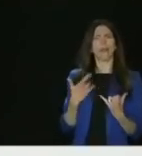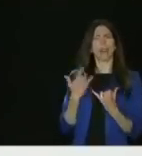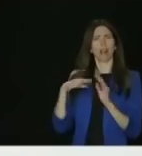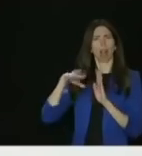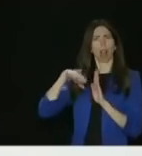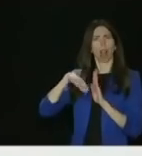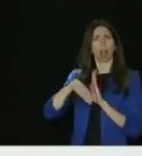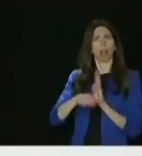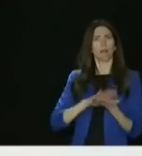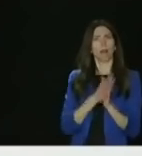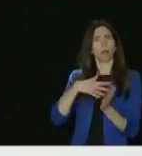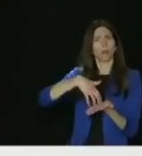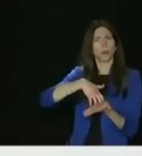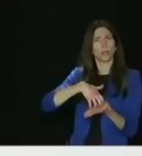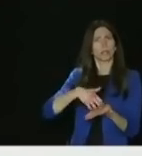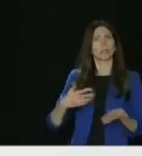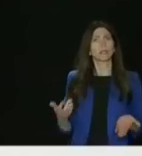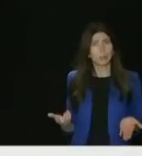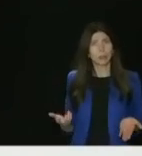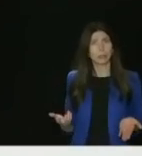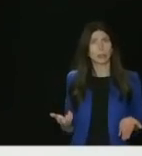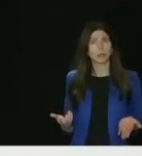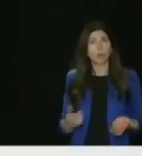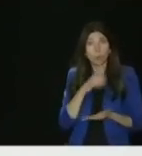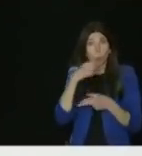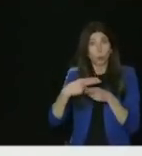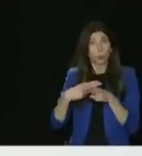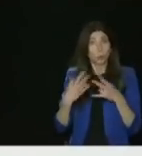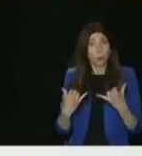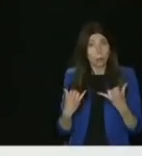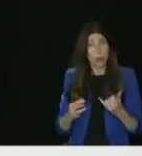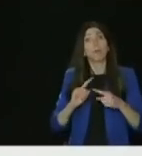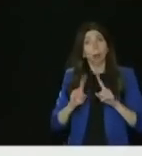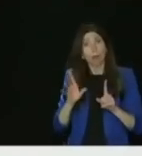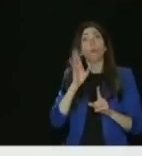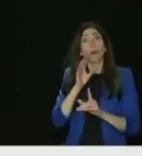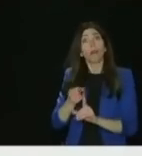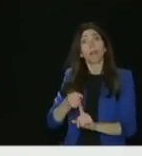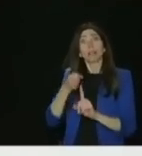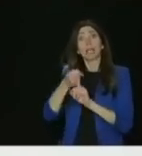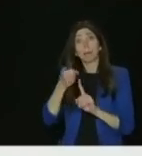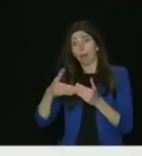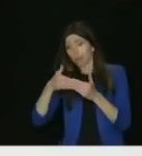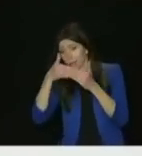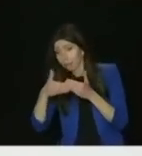but for times to come in the eyes of our most important trading partners.